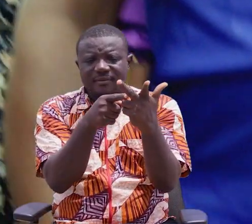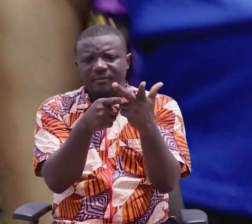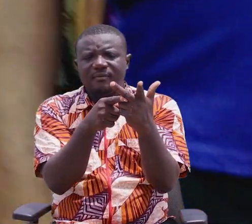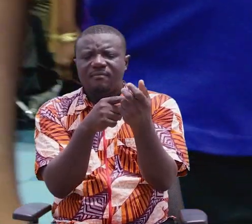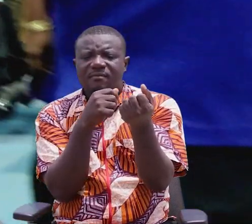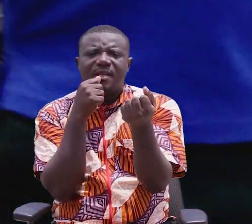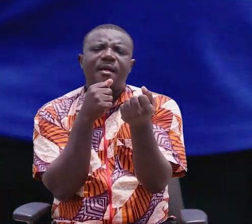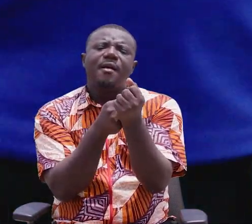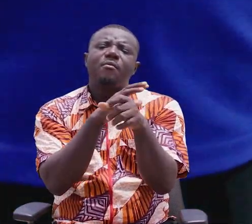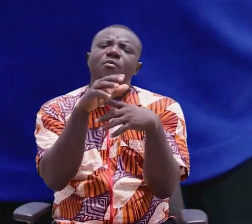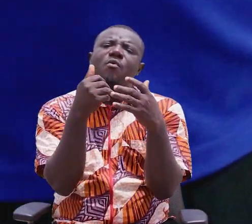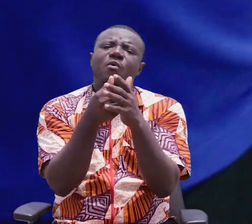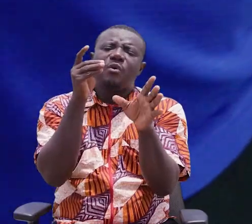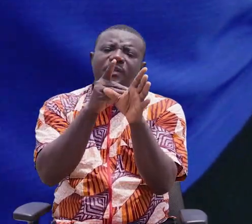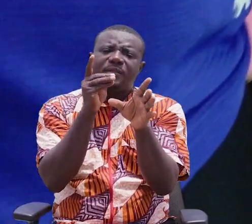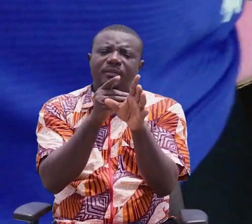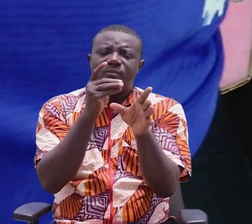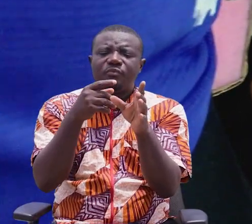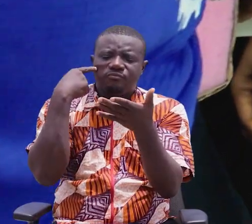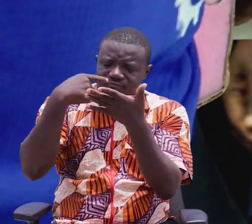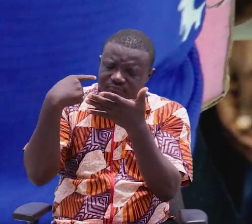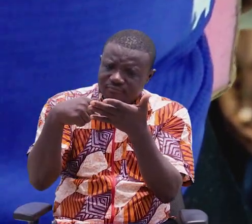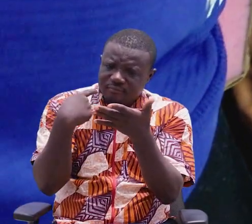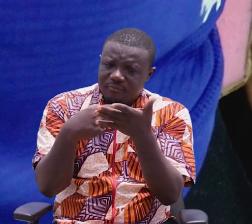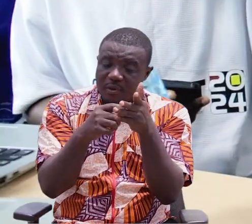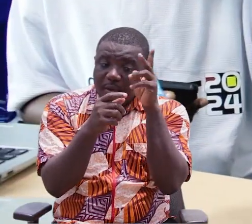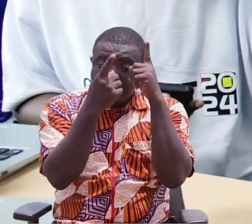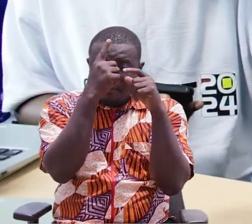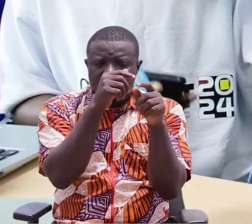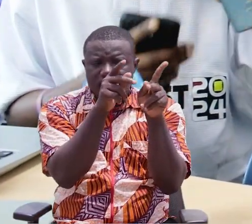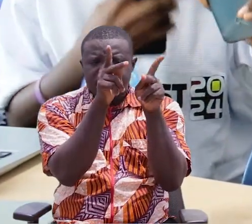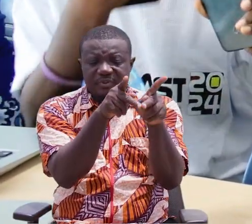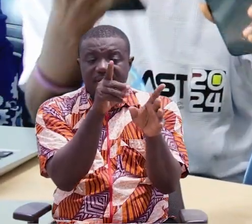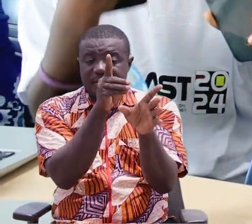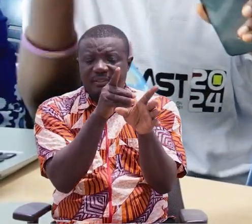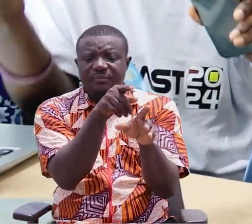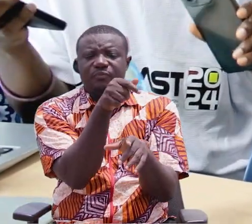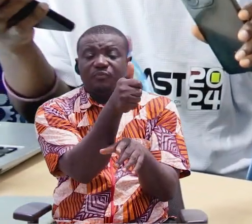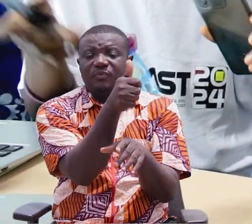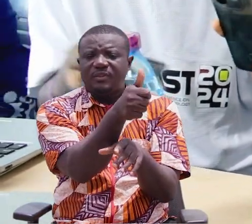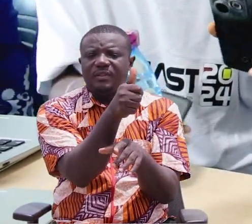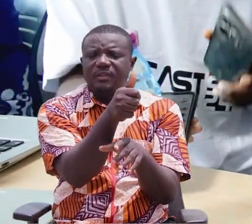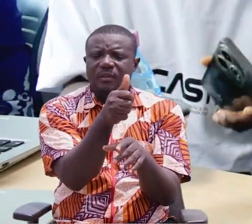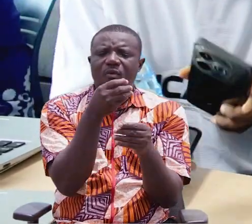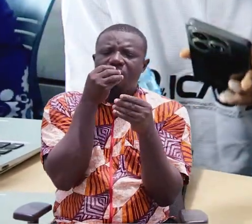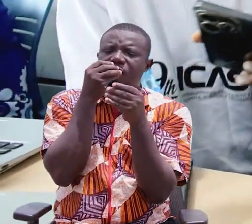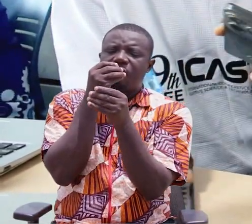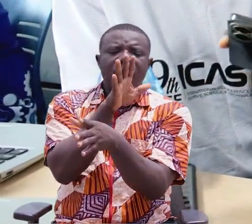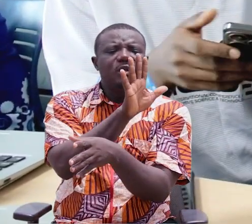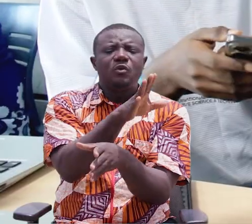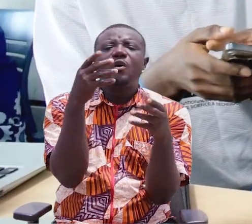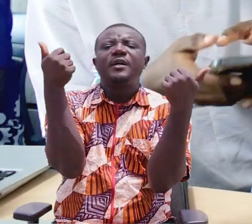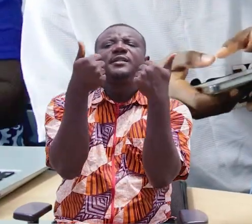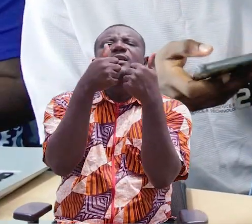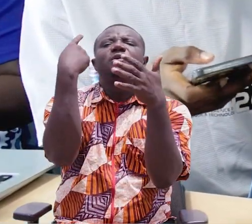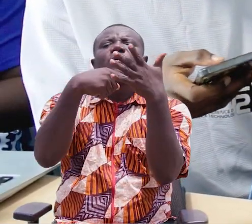to work with persons with disabilities directly. So the person with disability will then tell the technocrats their